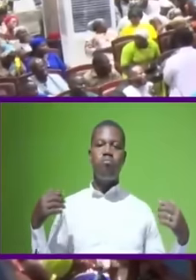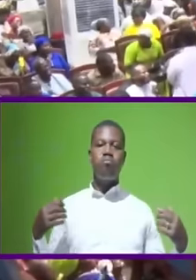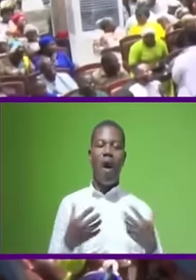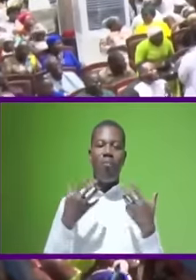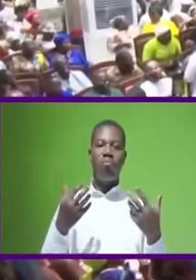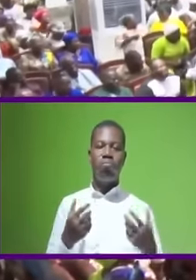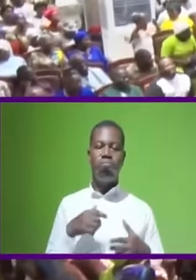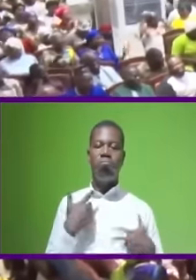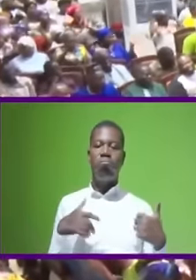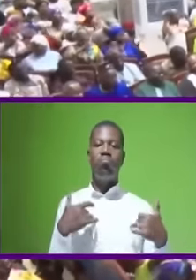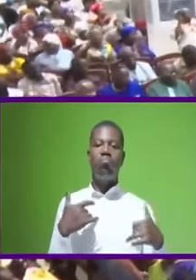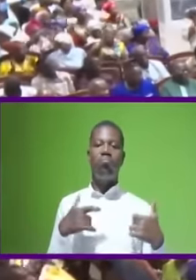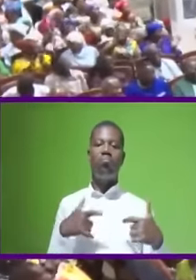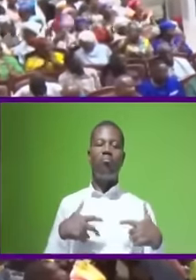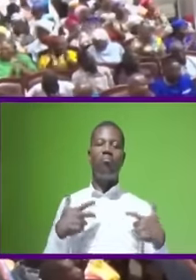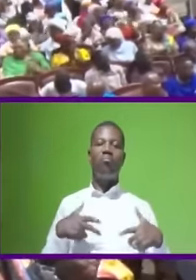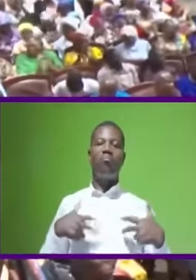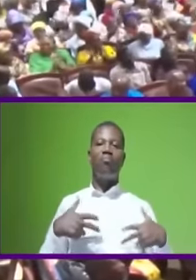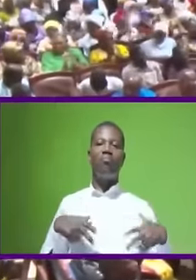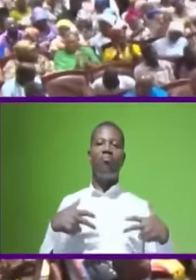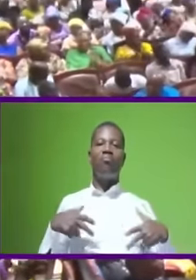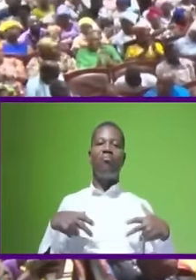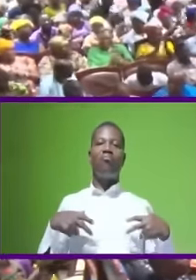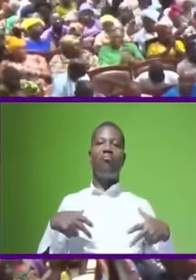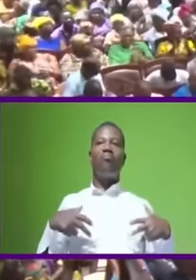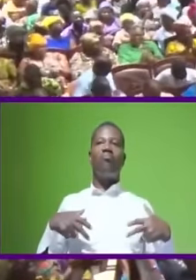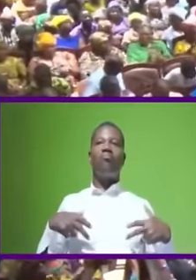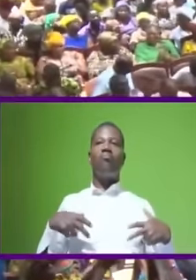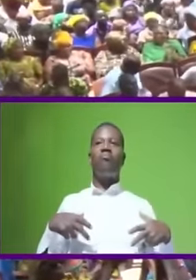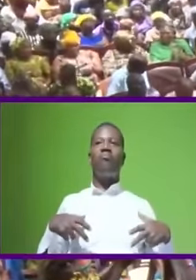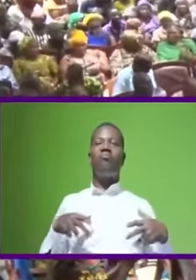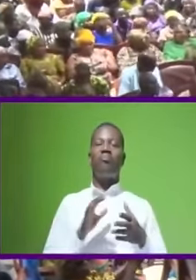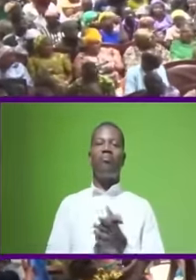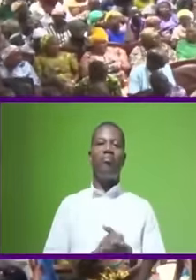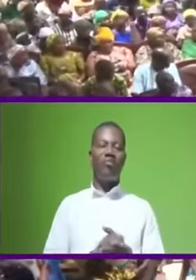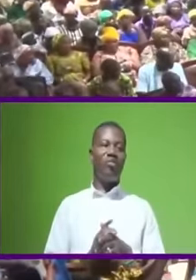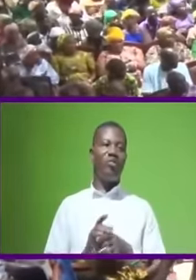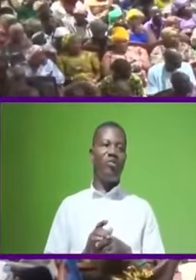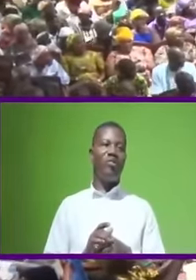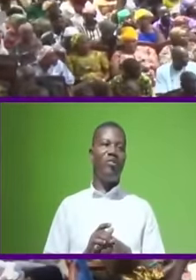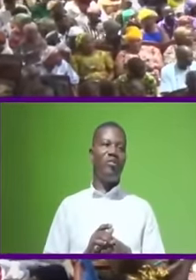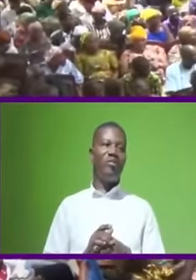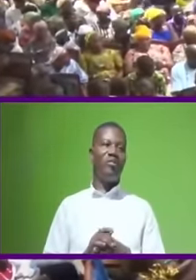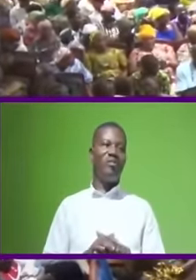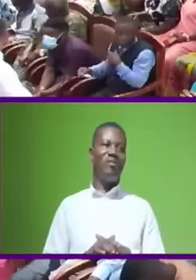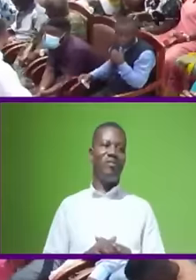Bon Sam Cassia Pa. Be quiet, almost a man qualified.